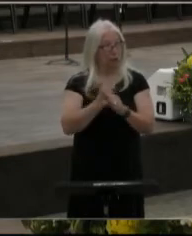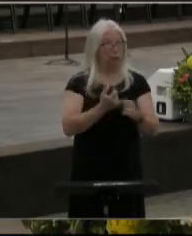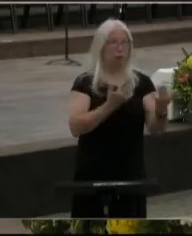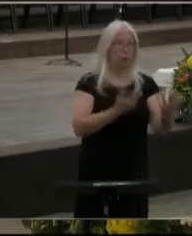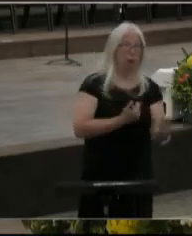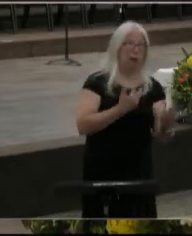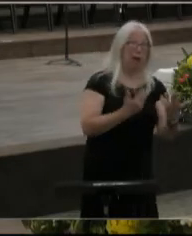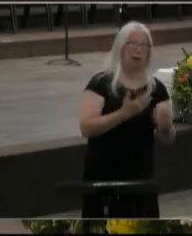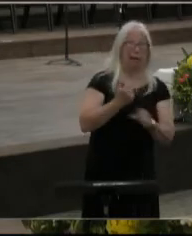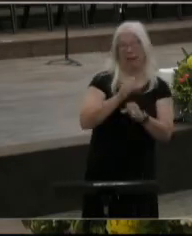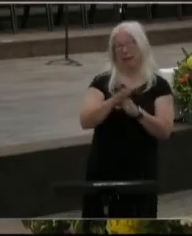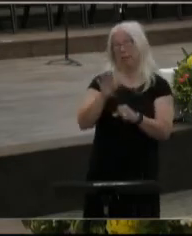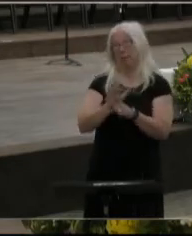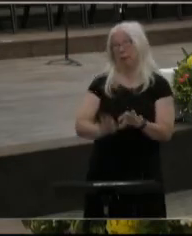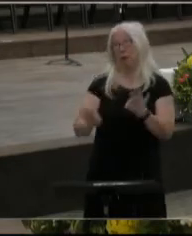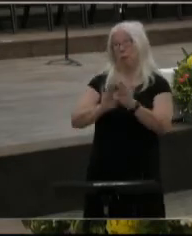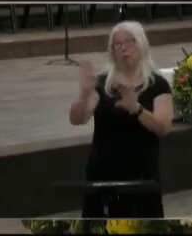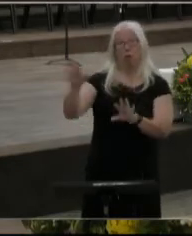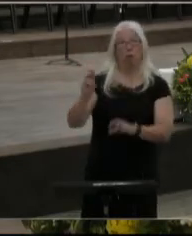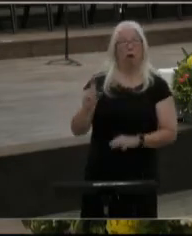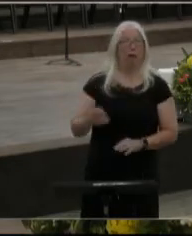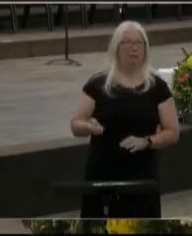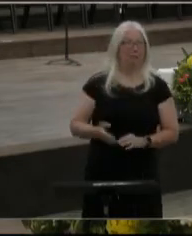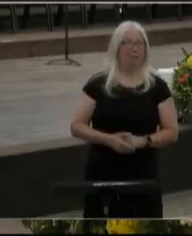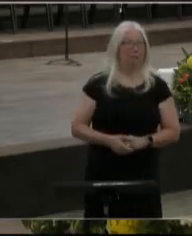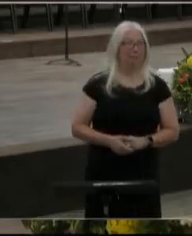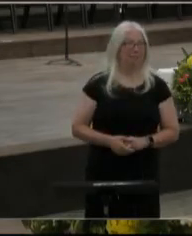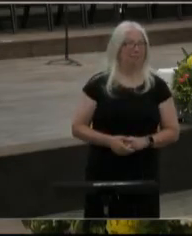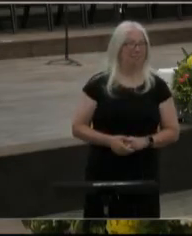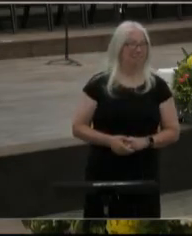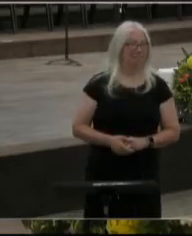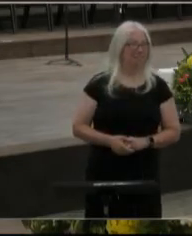wait, at least get enough to make it worth your while.